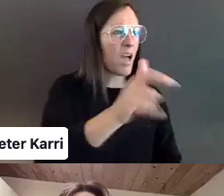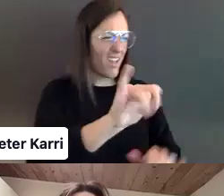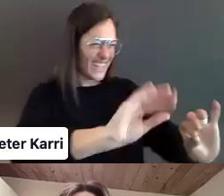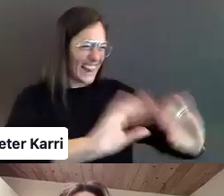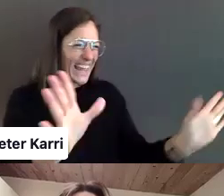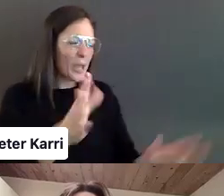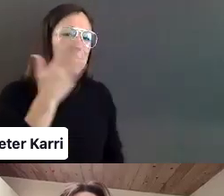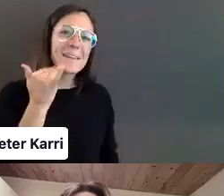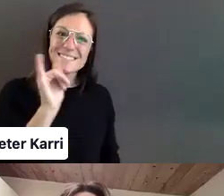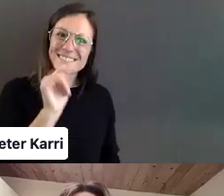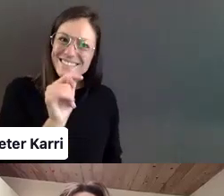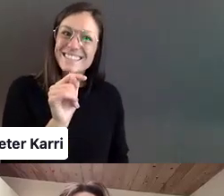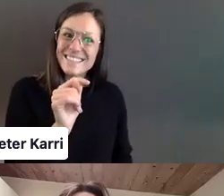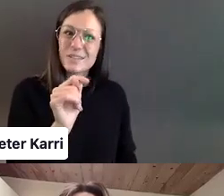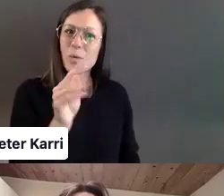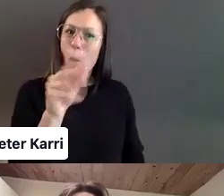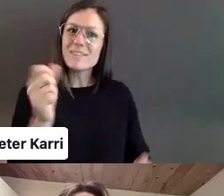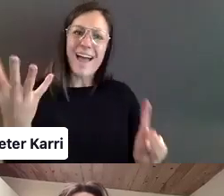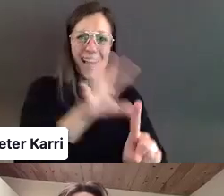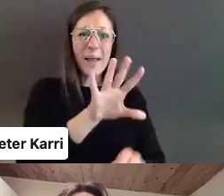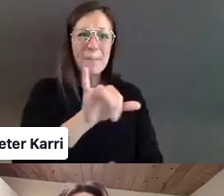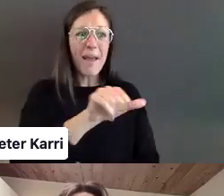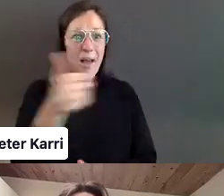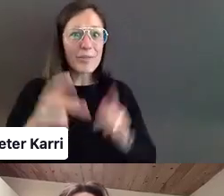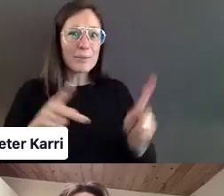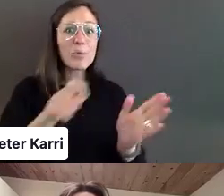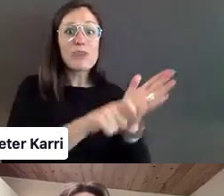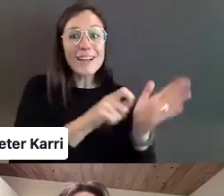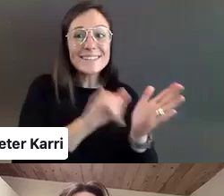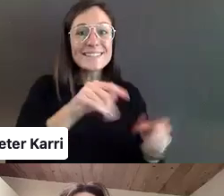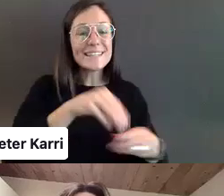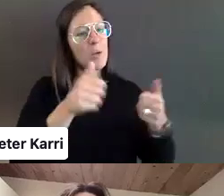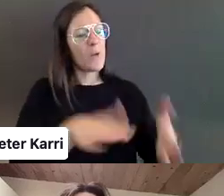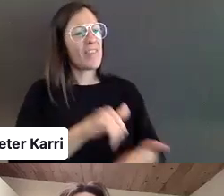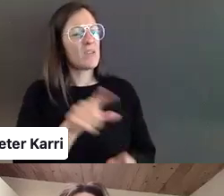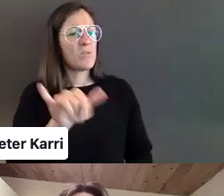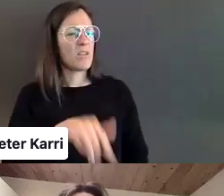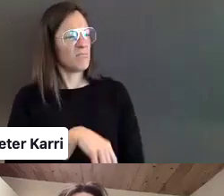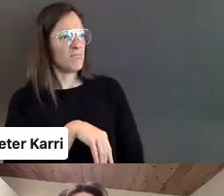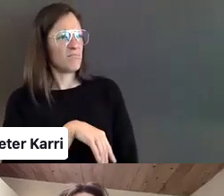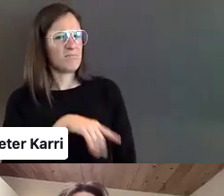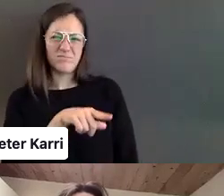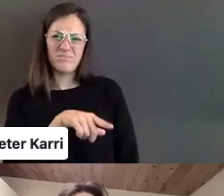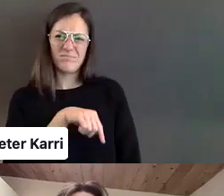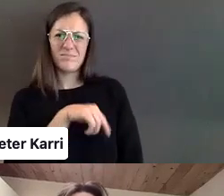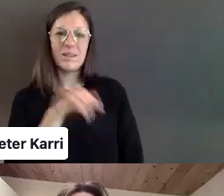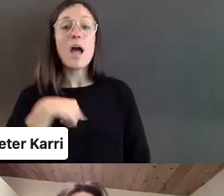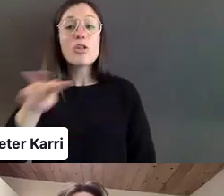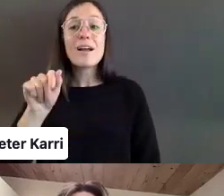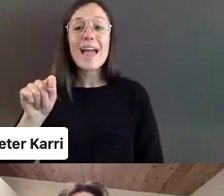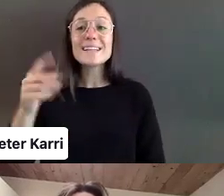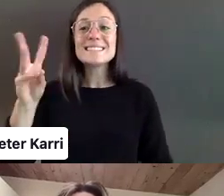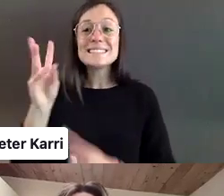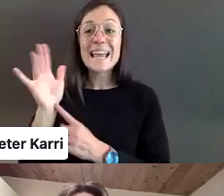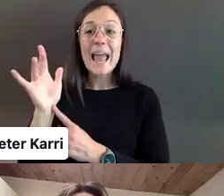because it's been highlighted by other people writing it in a way that you're like, well, then that makes, like I look at 16 Candles and I was